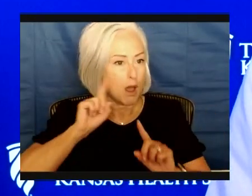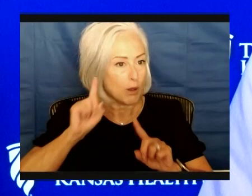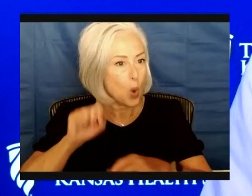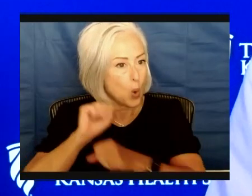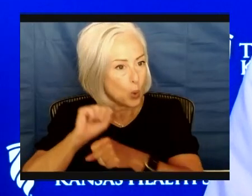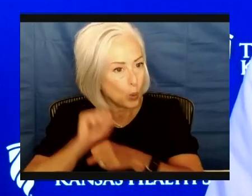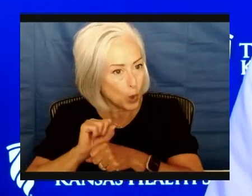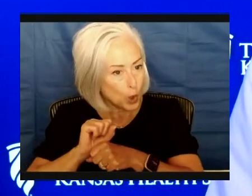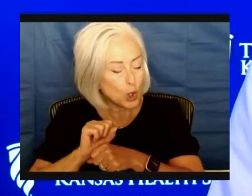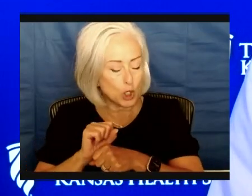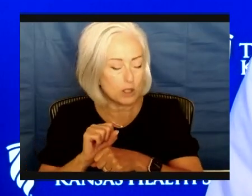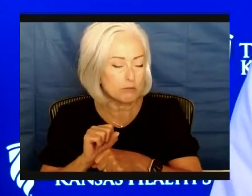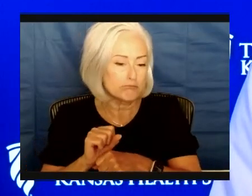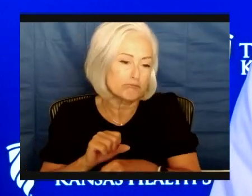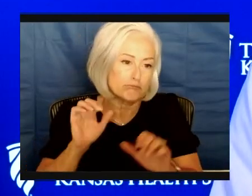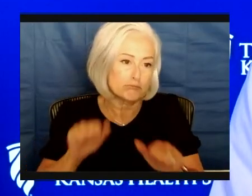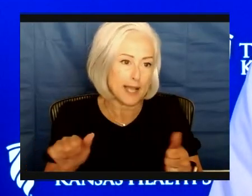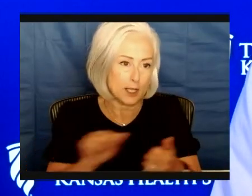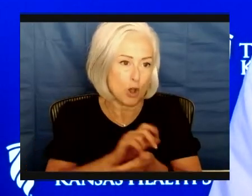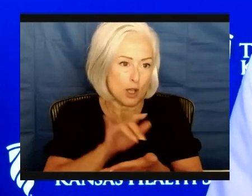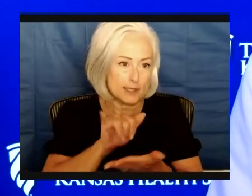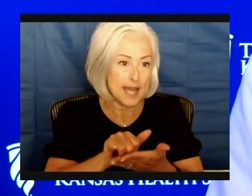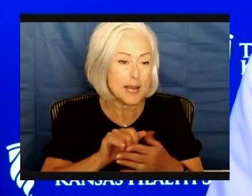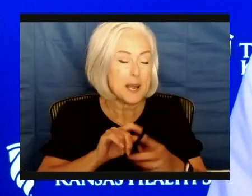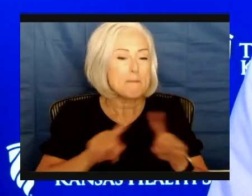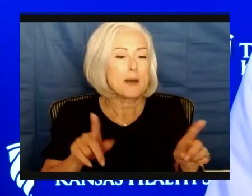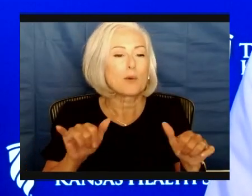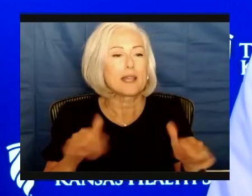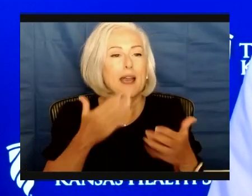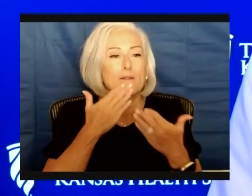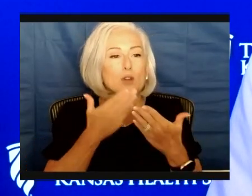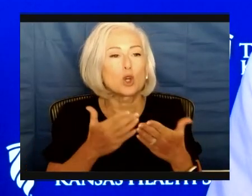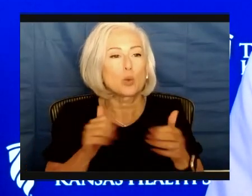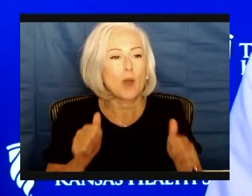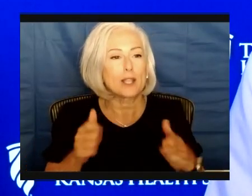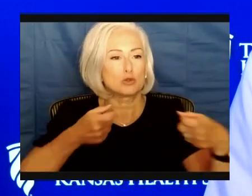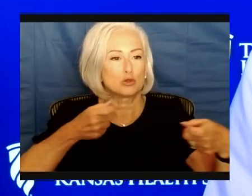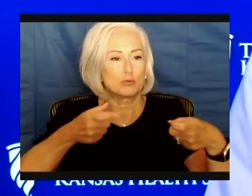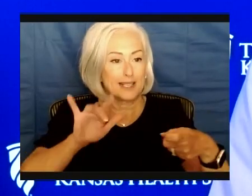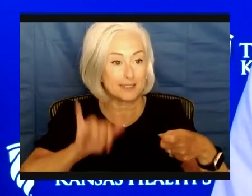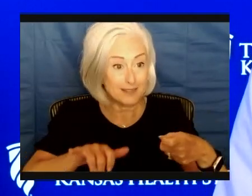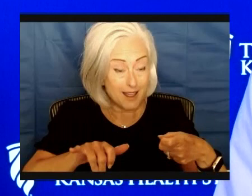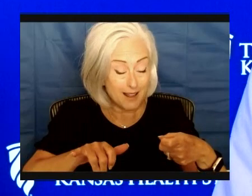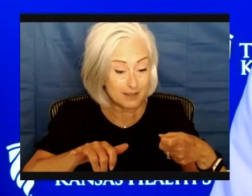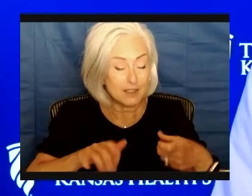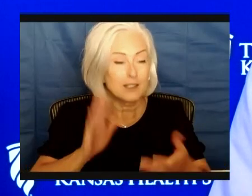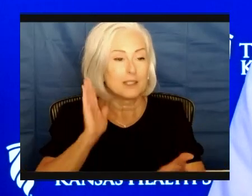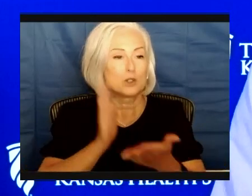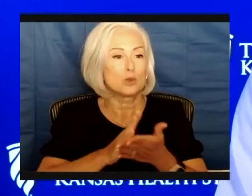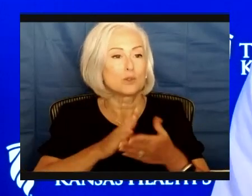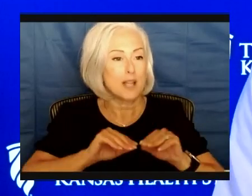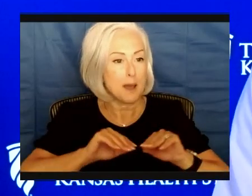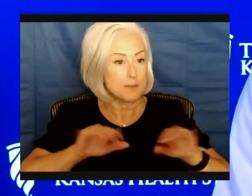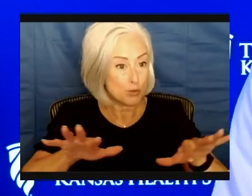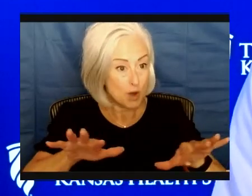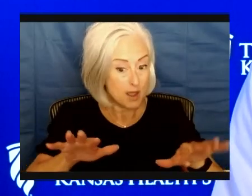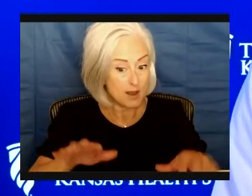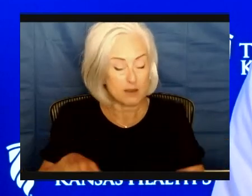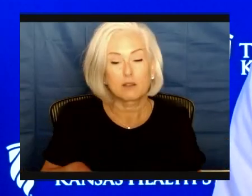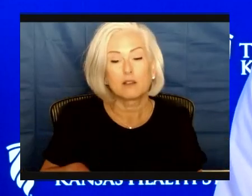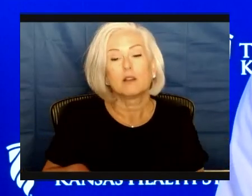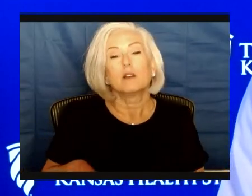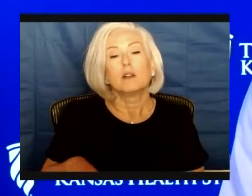we have very good ways to help mitigate that and stop the spread. We know that the Health and Human Services is working on rolling out